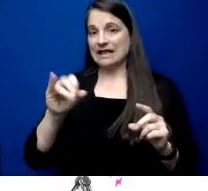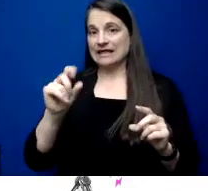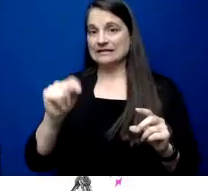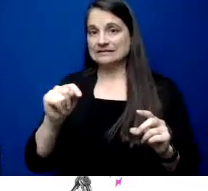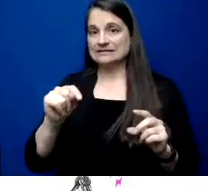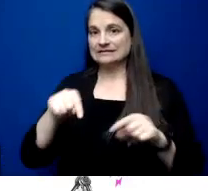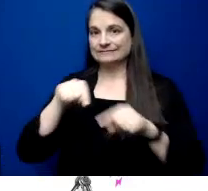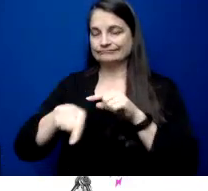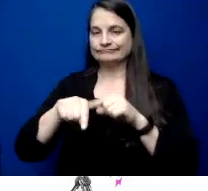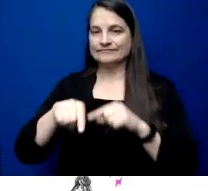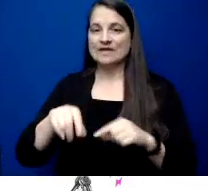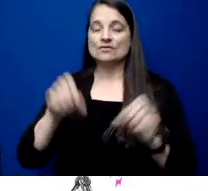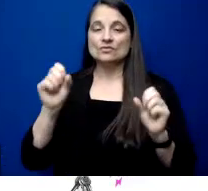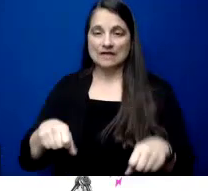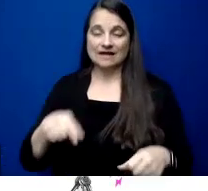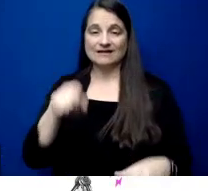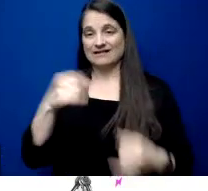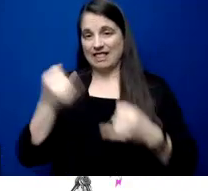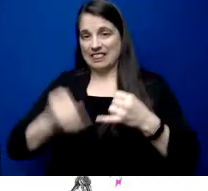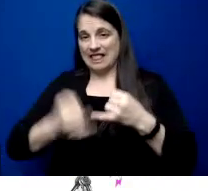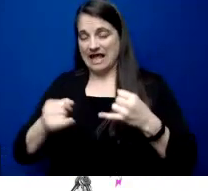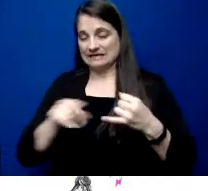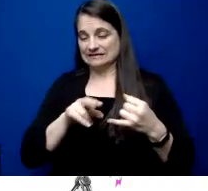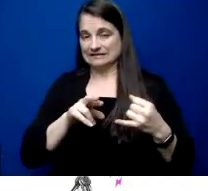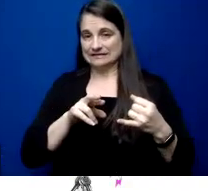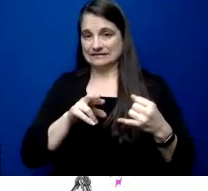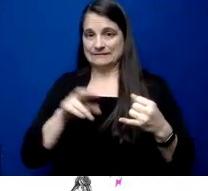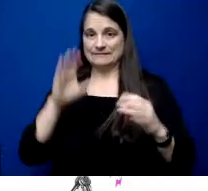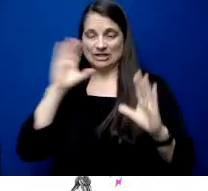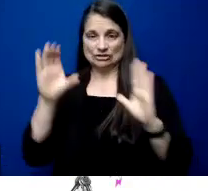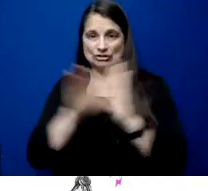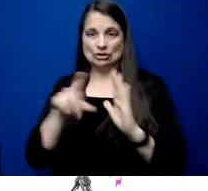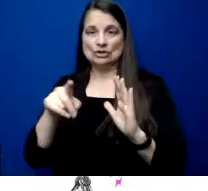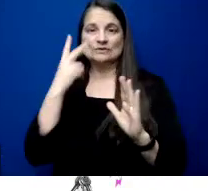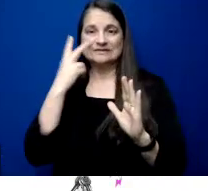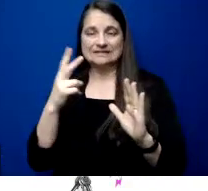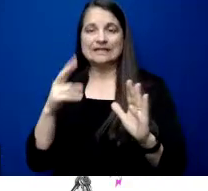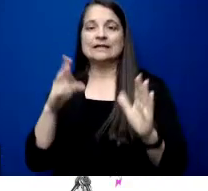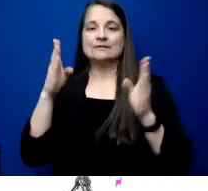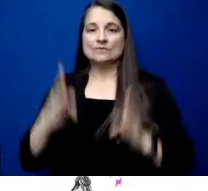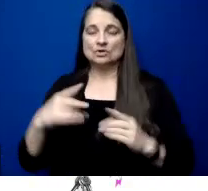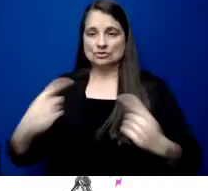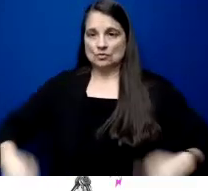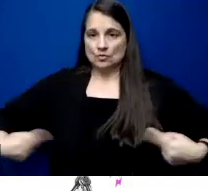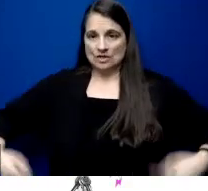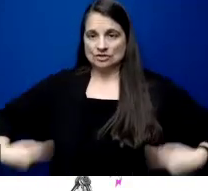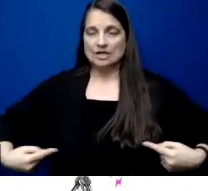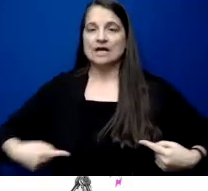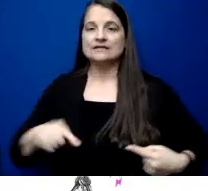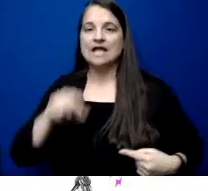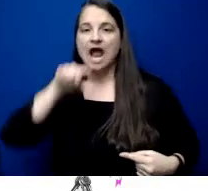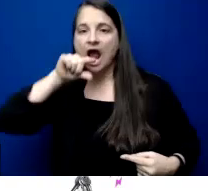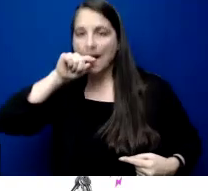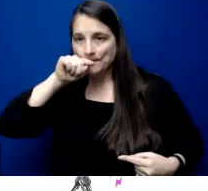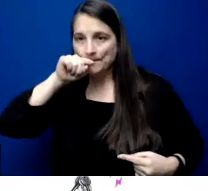today, including the option in this last picture where you see a person who's using a wheelchair using a mouth